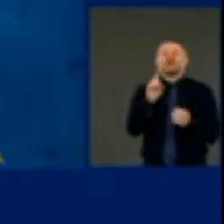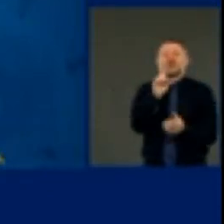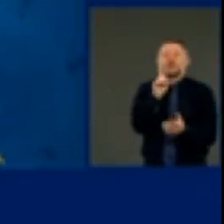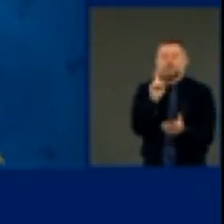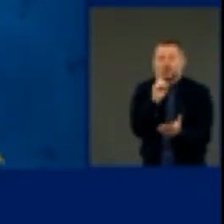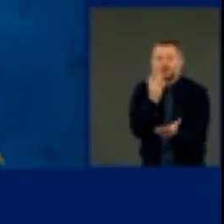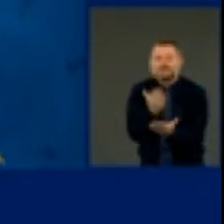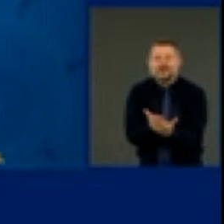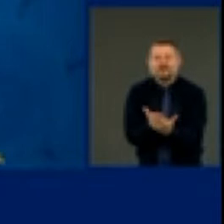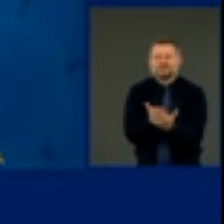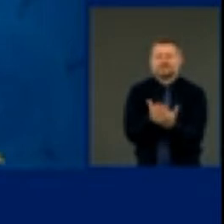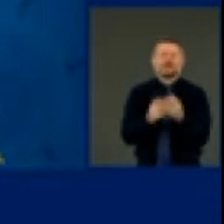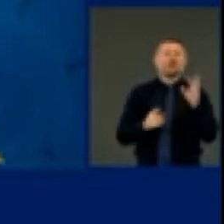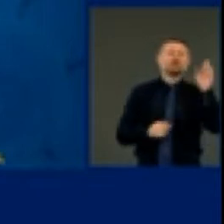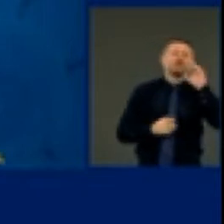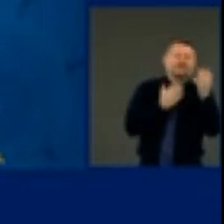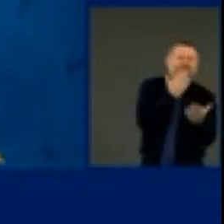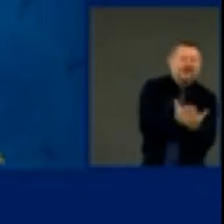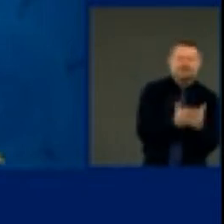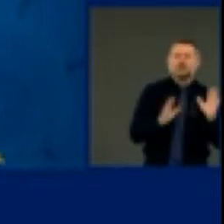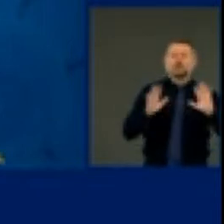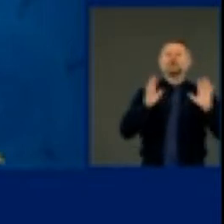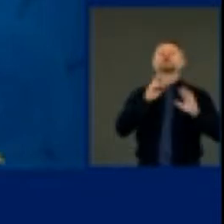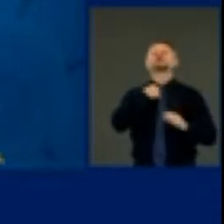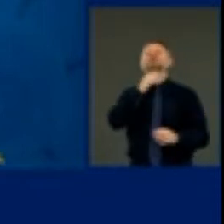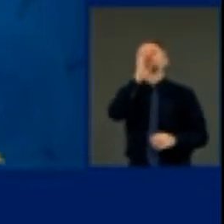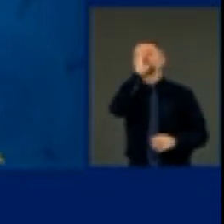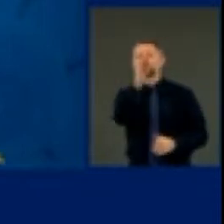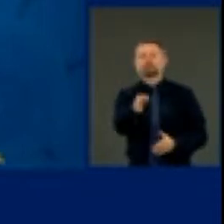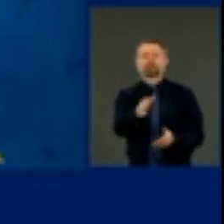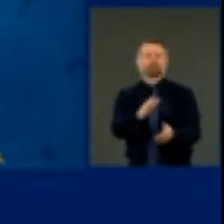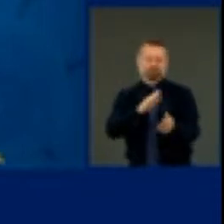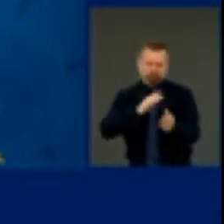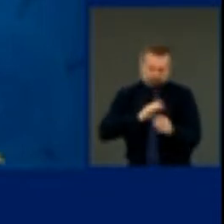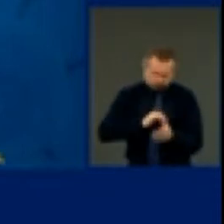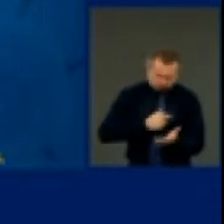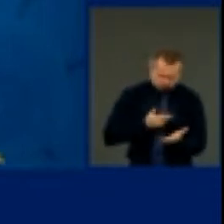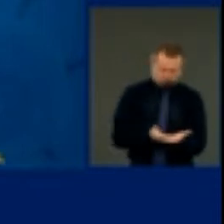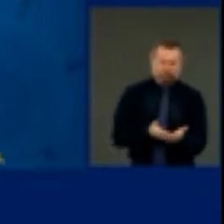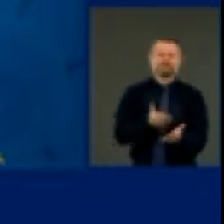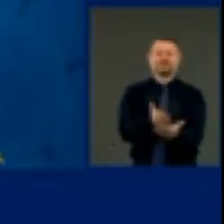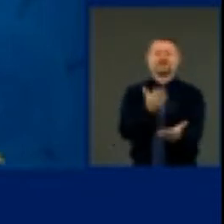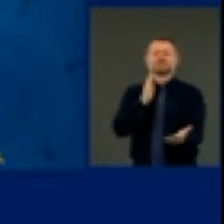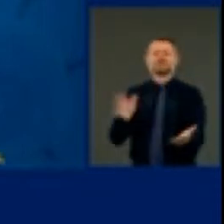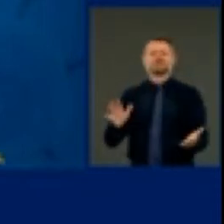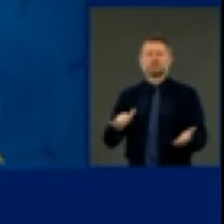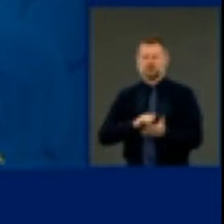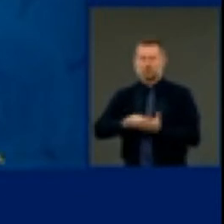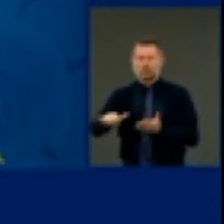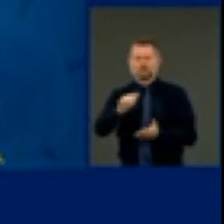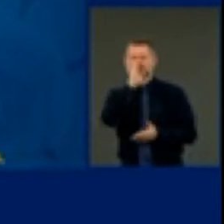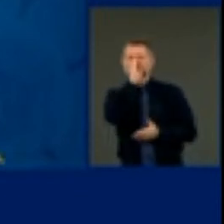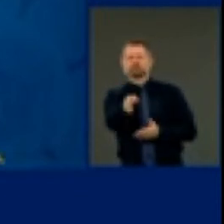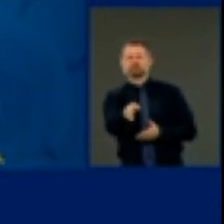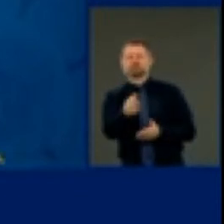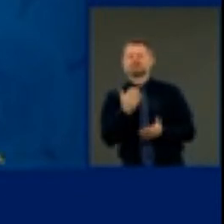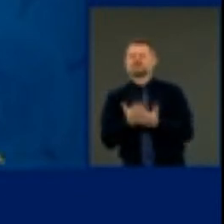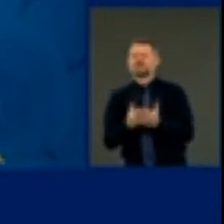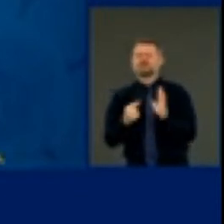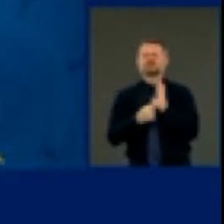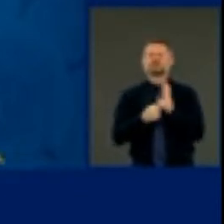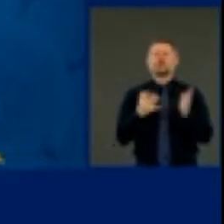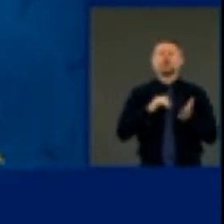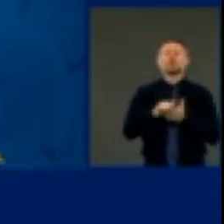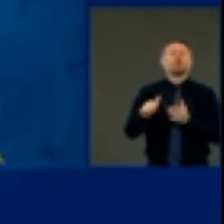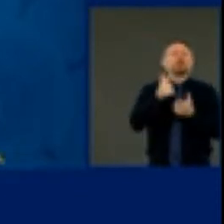fact. Well, what's New York's interest in the rest of the nation? First of all, we're